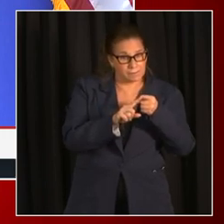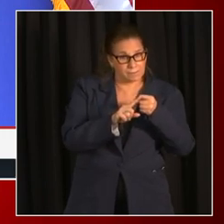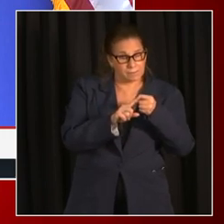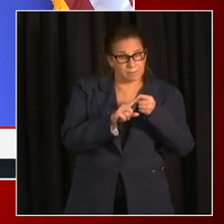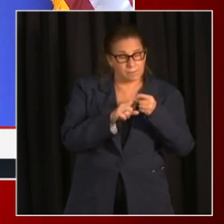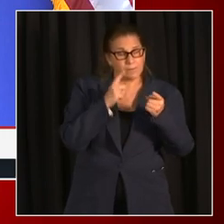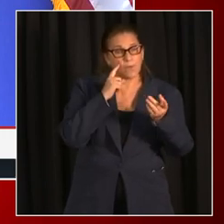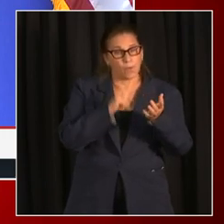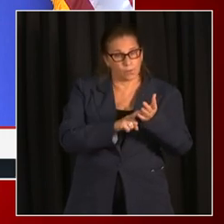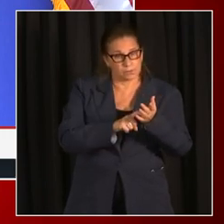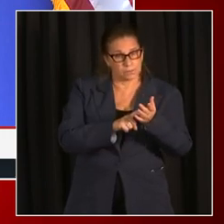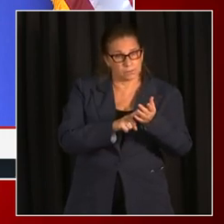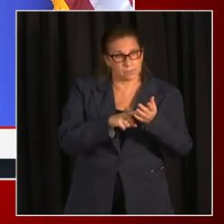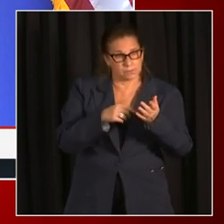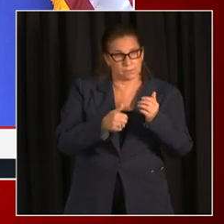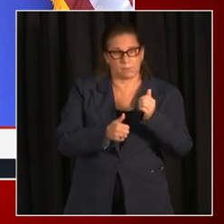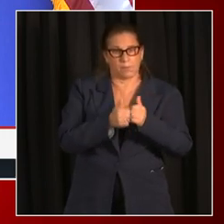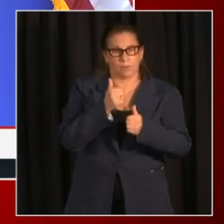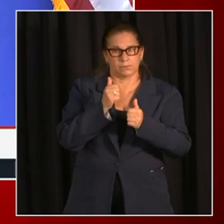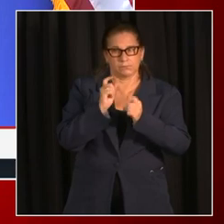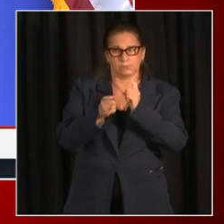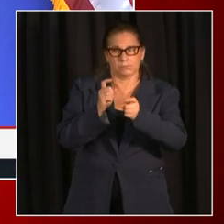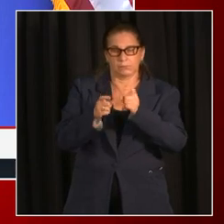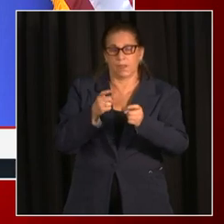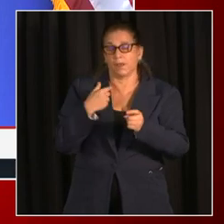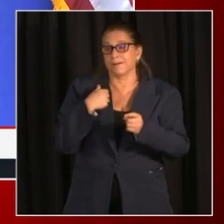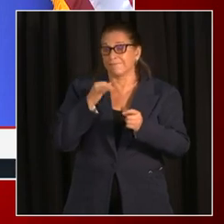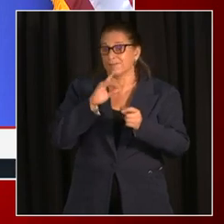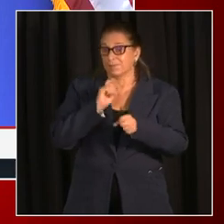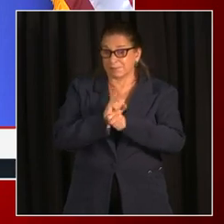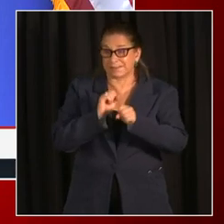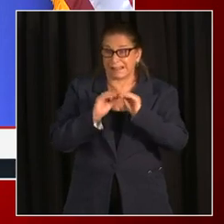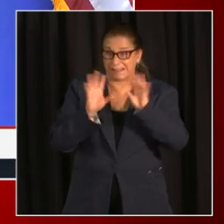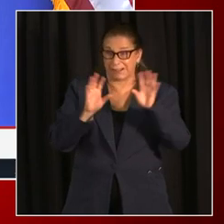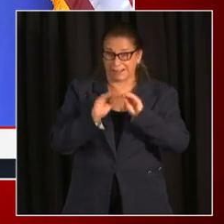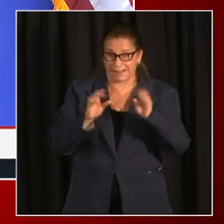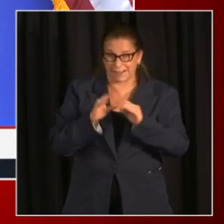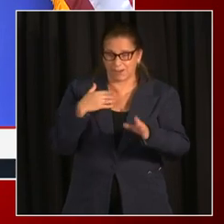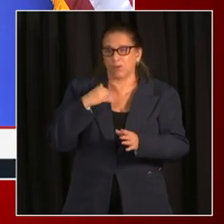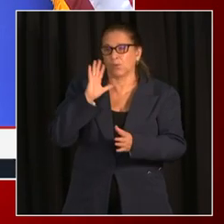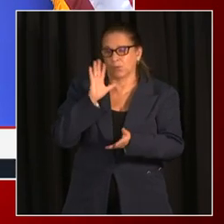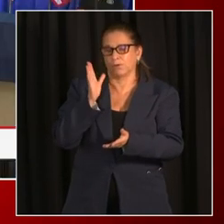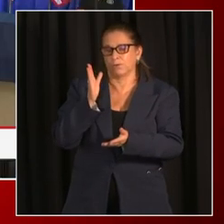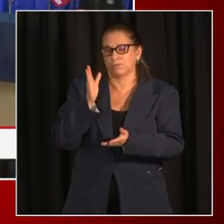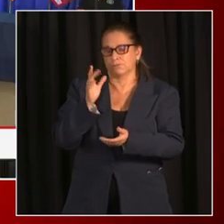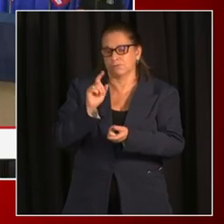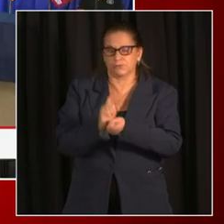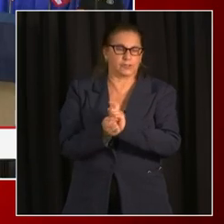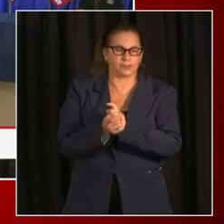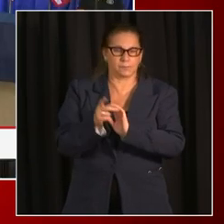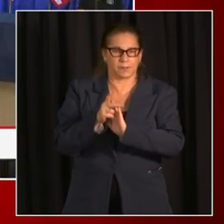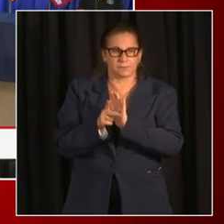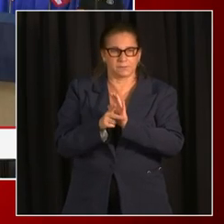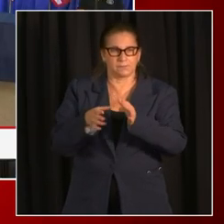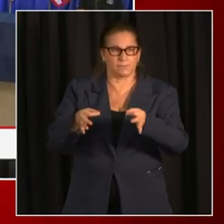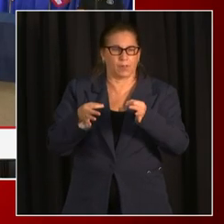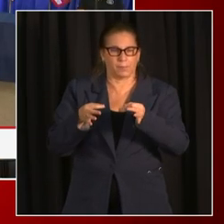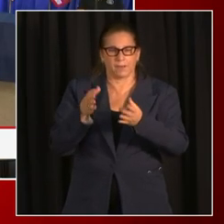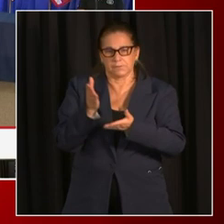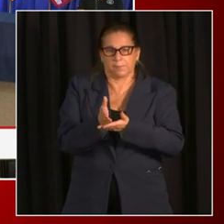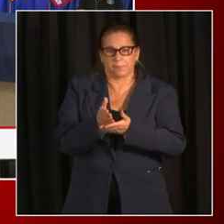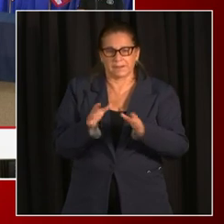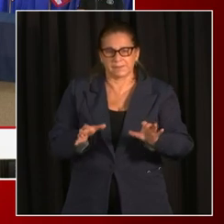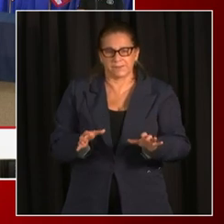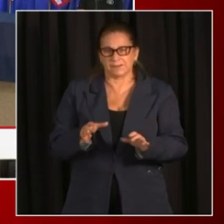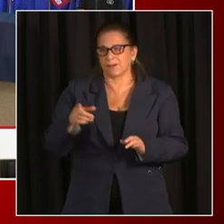look at whether or not that should scale back. Okay, yes. Thank you, Mayor. I have two